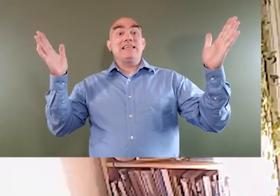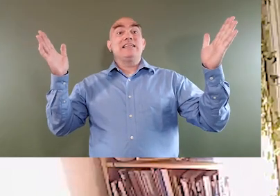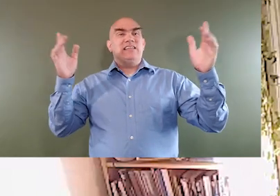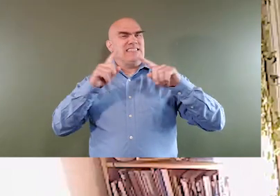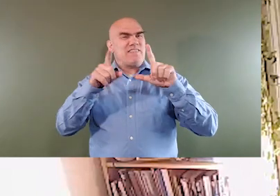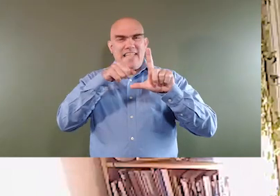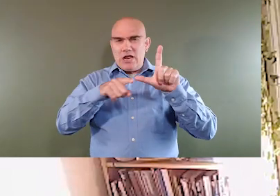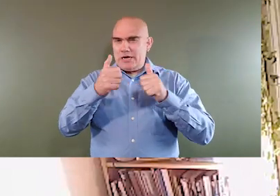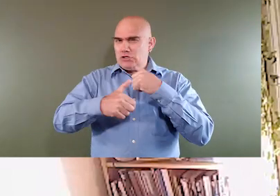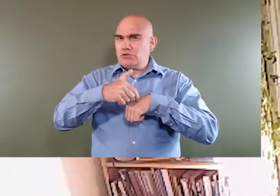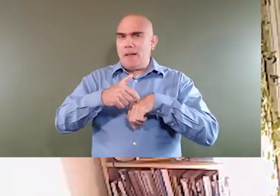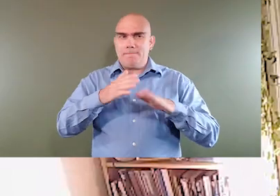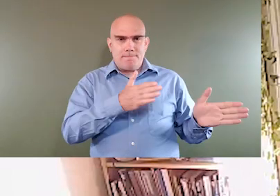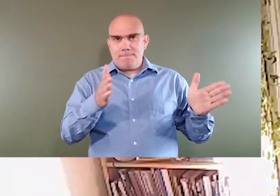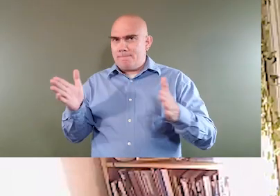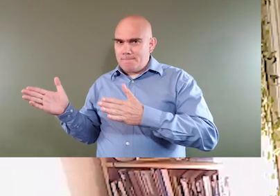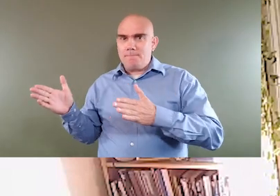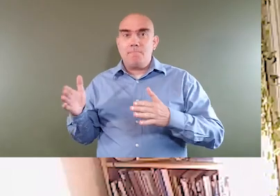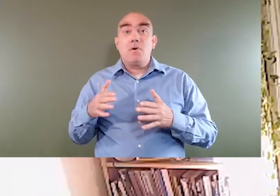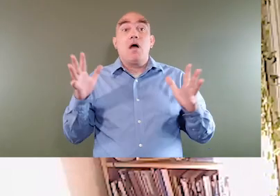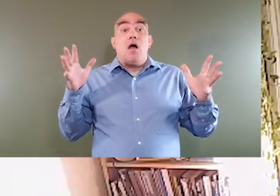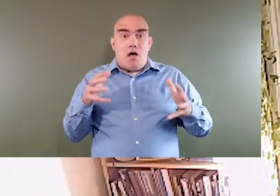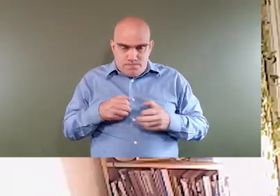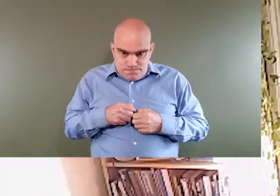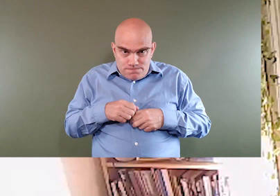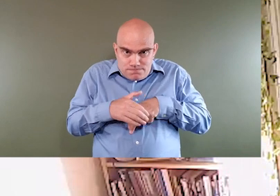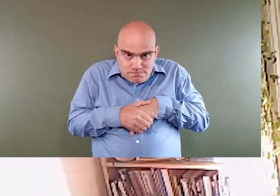different angle each time. Get small.